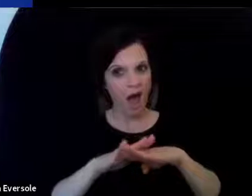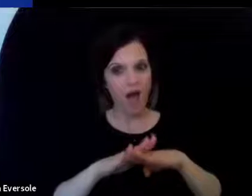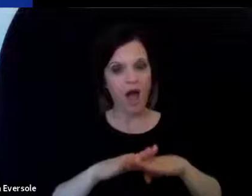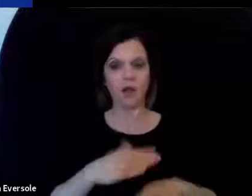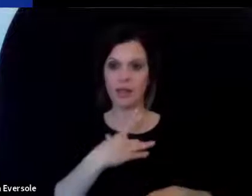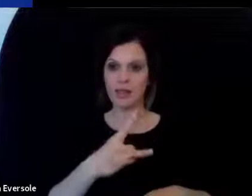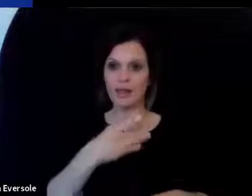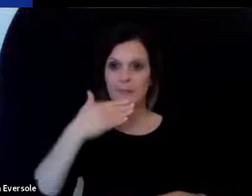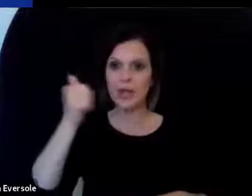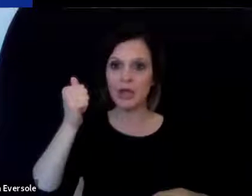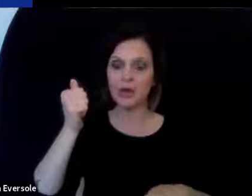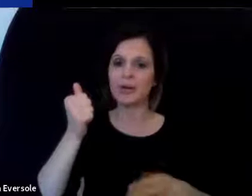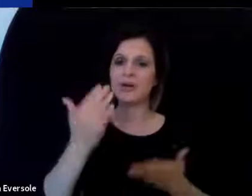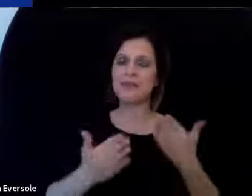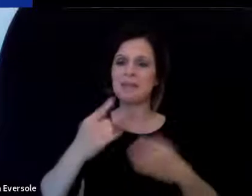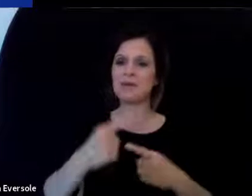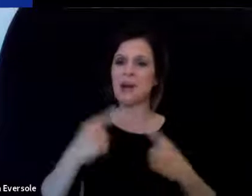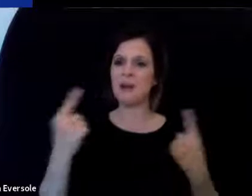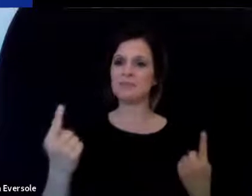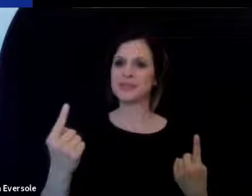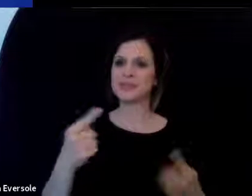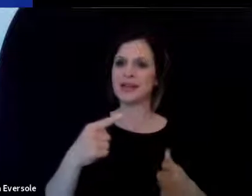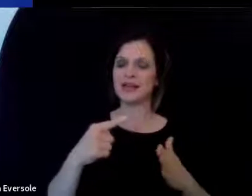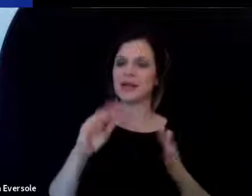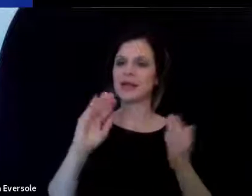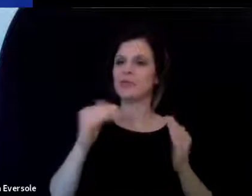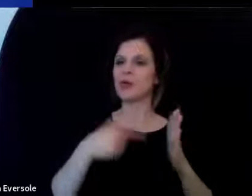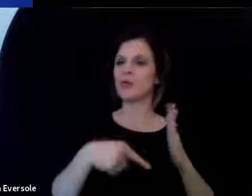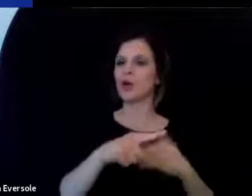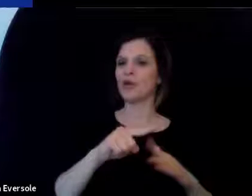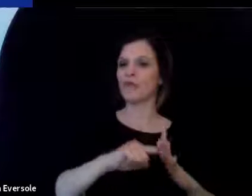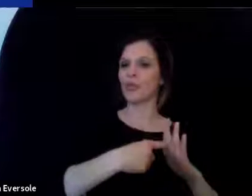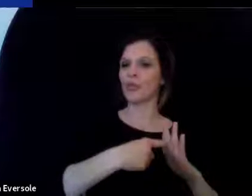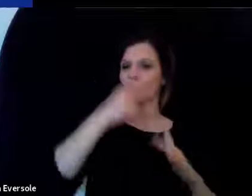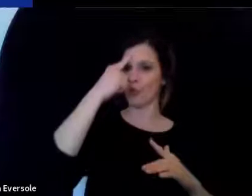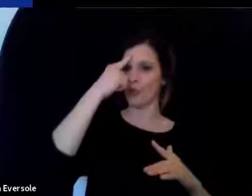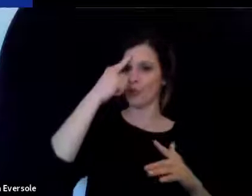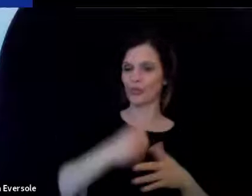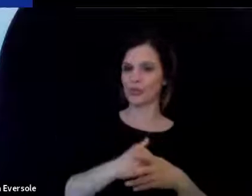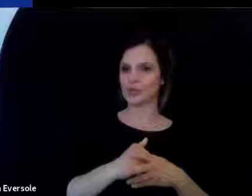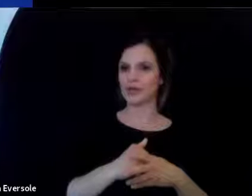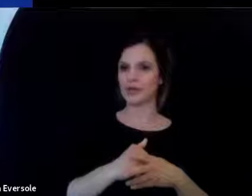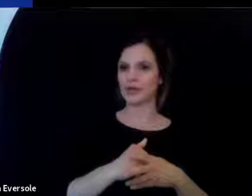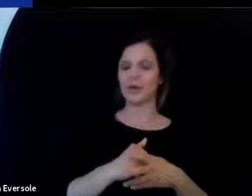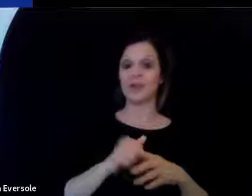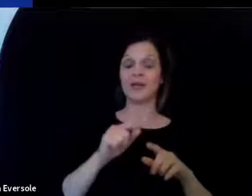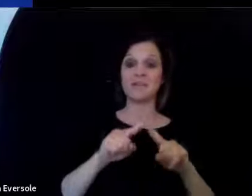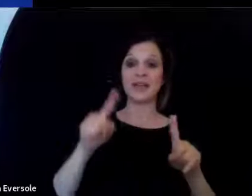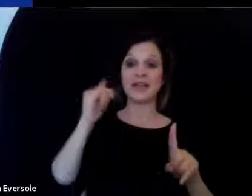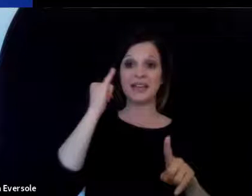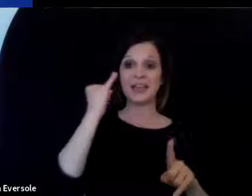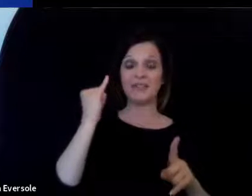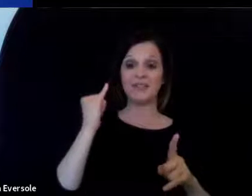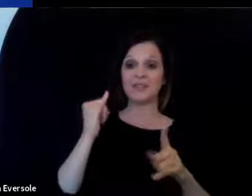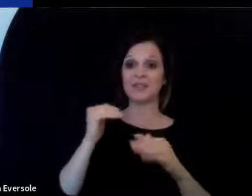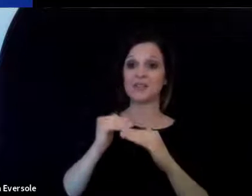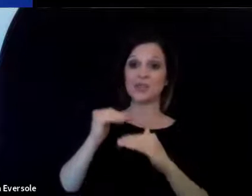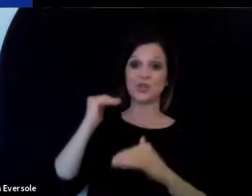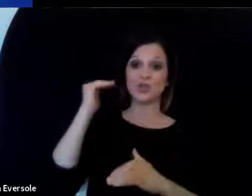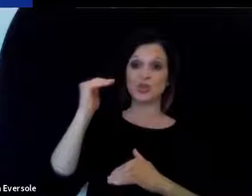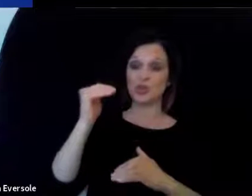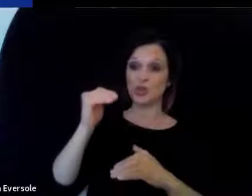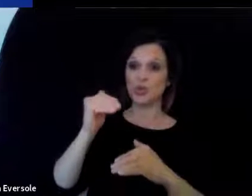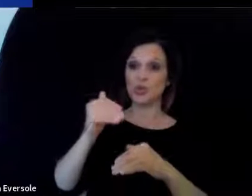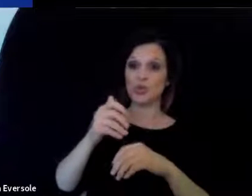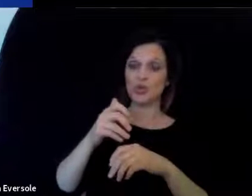the complete opposite, and they may find it to be an aversive situation where if a texture is too